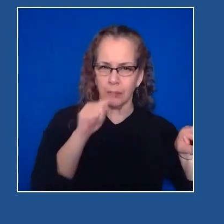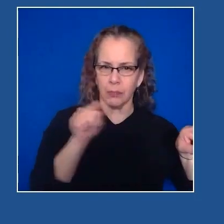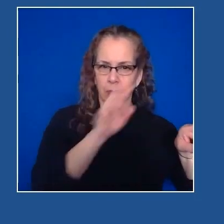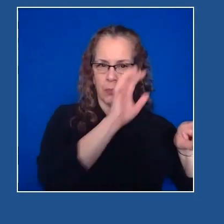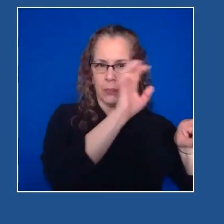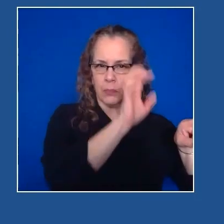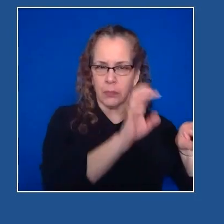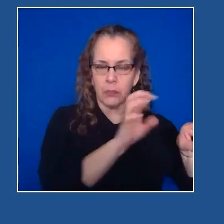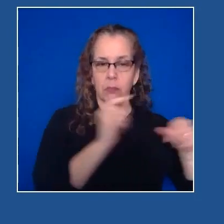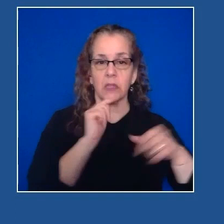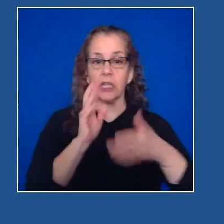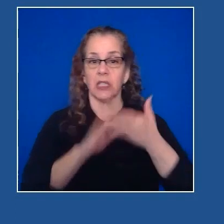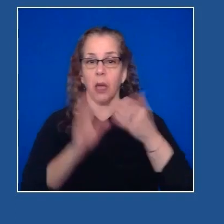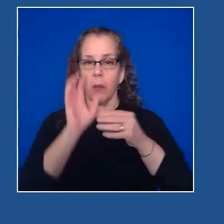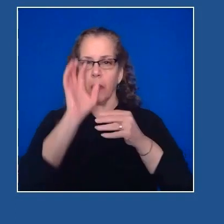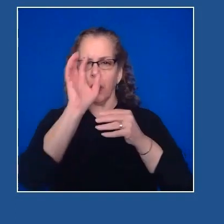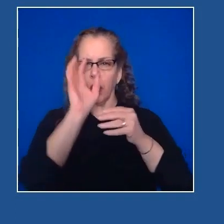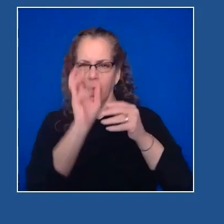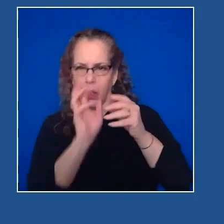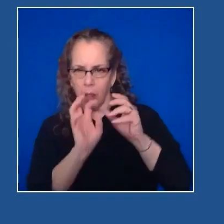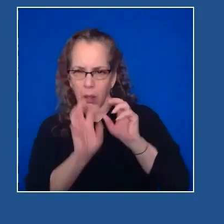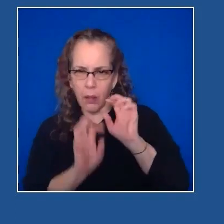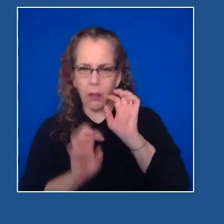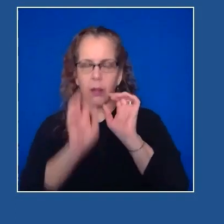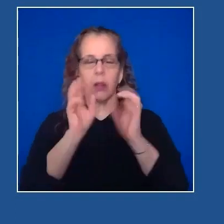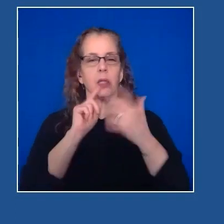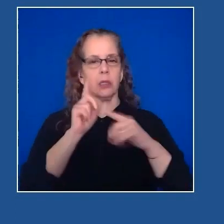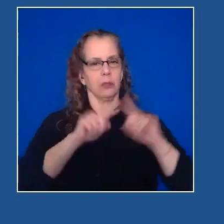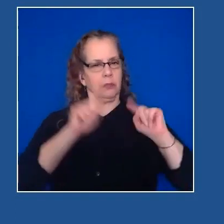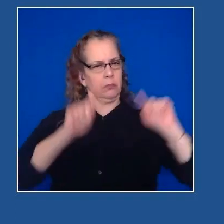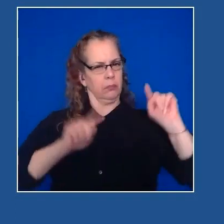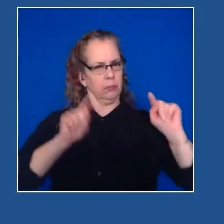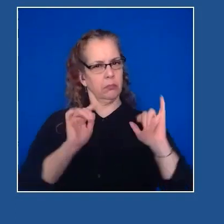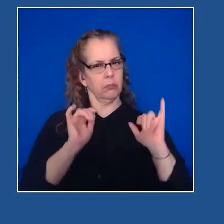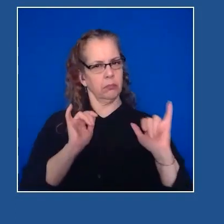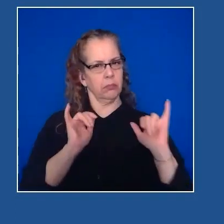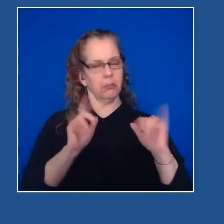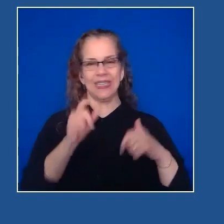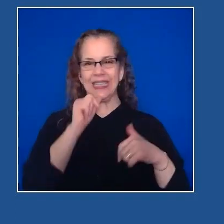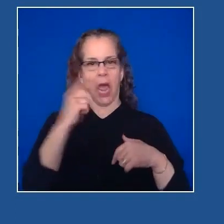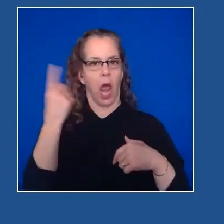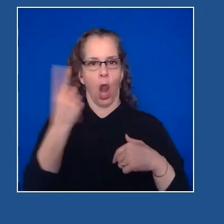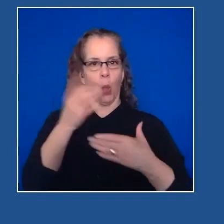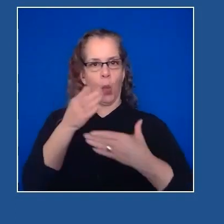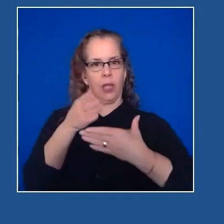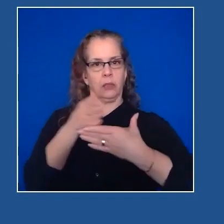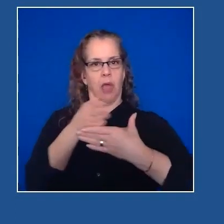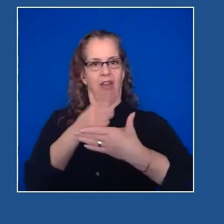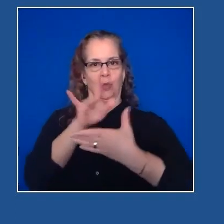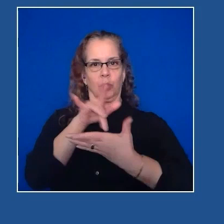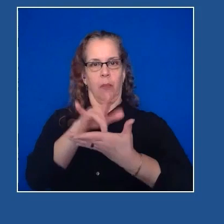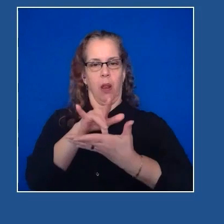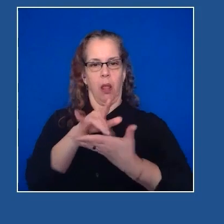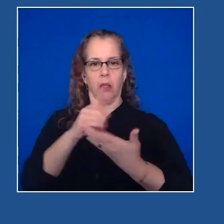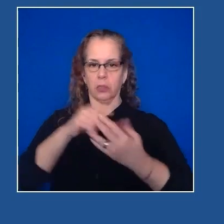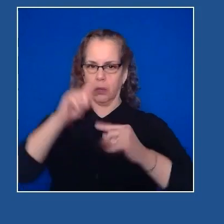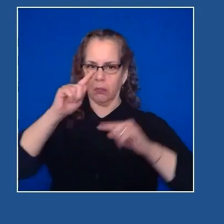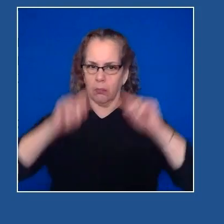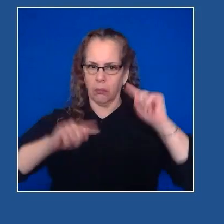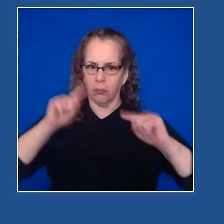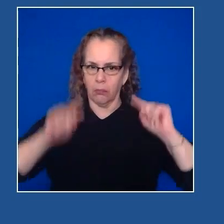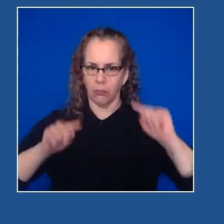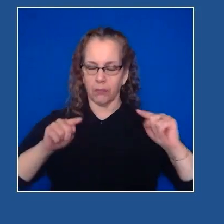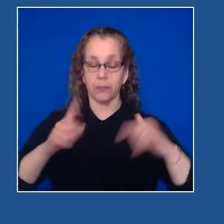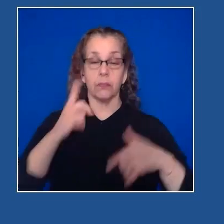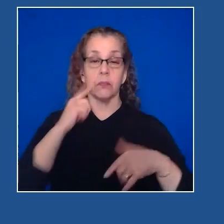of the scores are at the average level. So in other words, they have within person variation. So by using a method